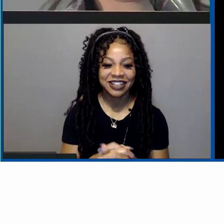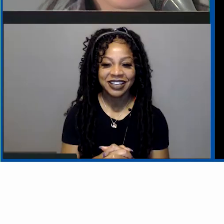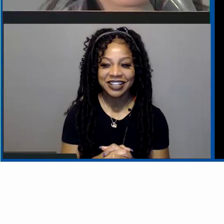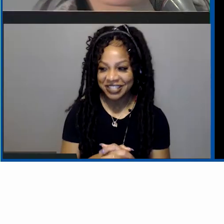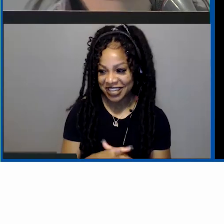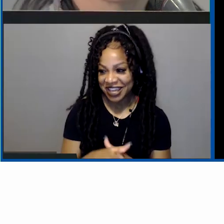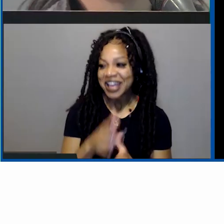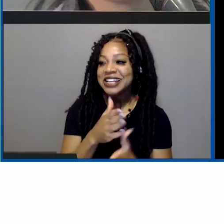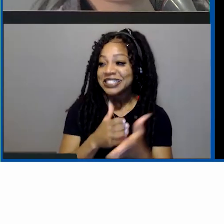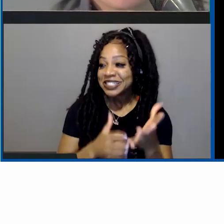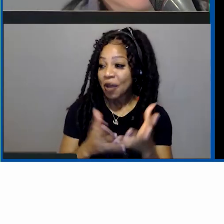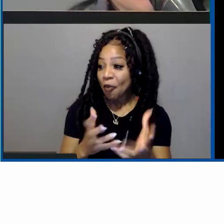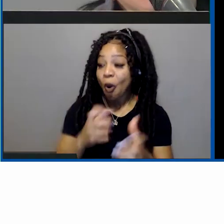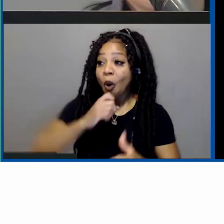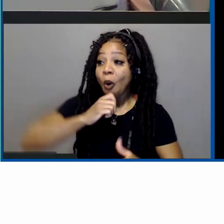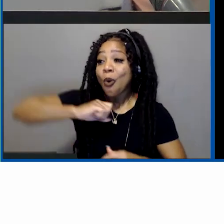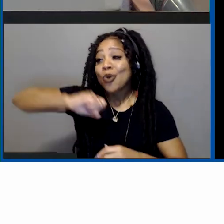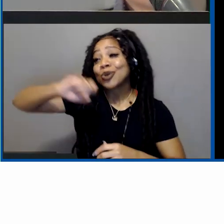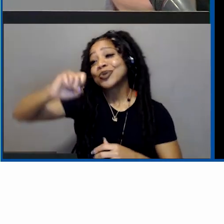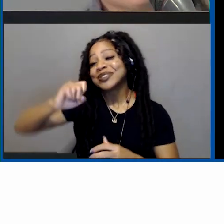Some folks want them to be so old.